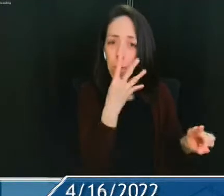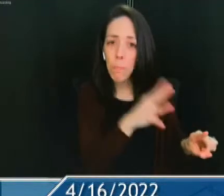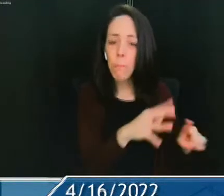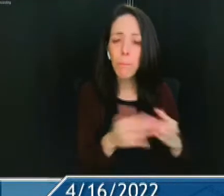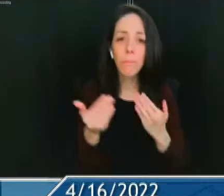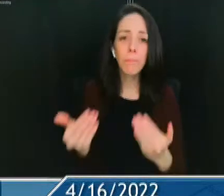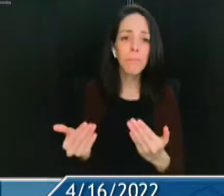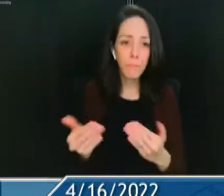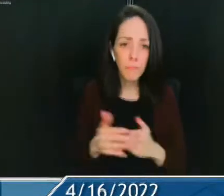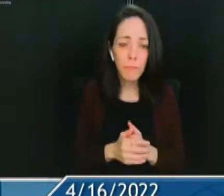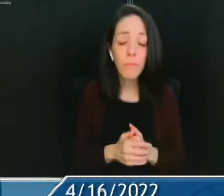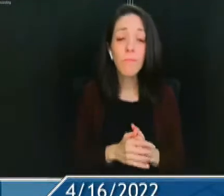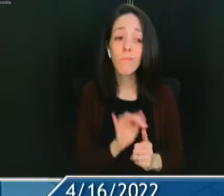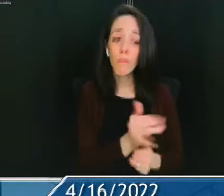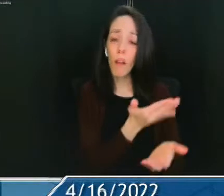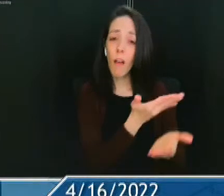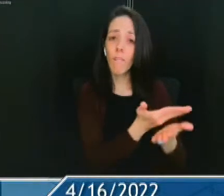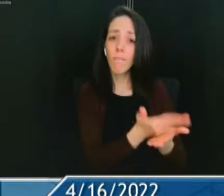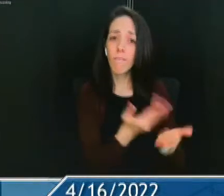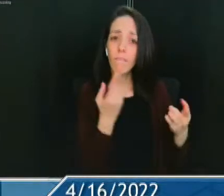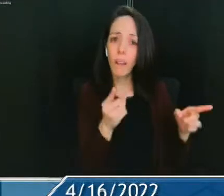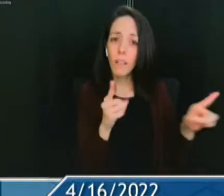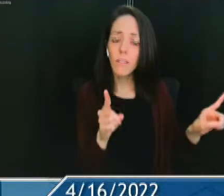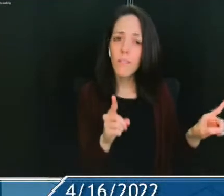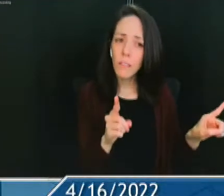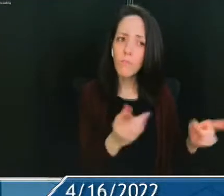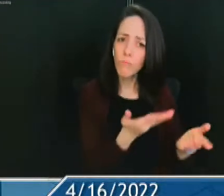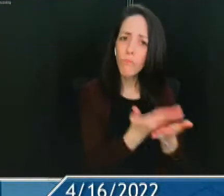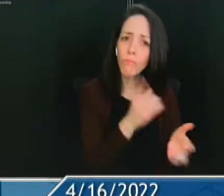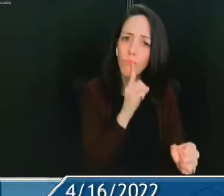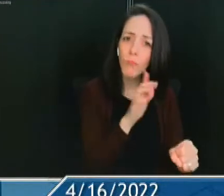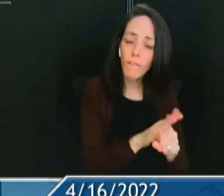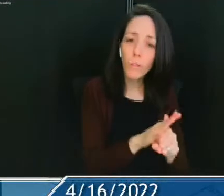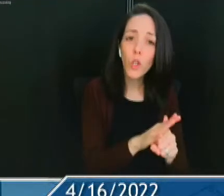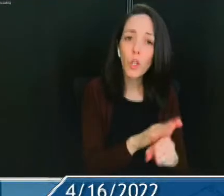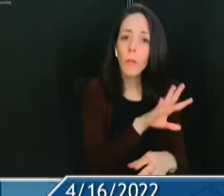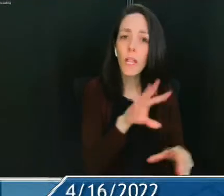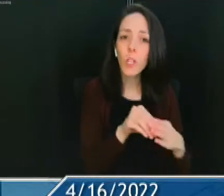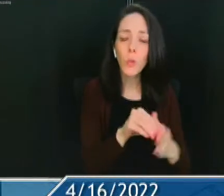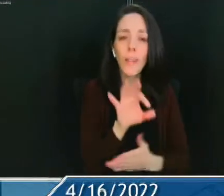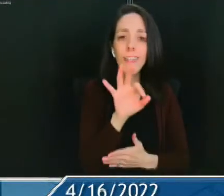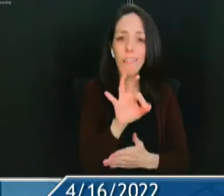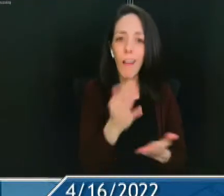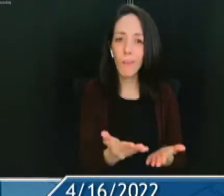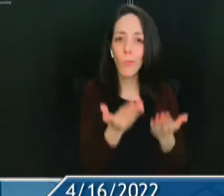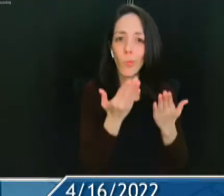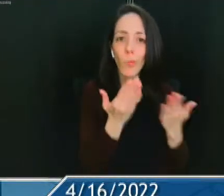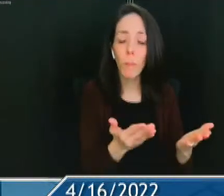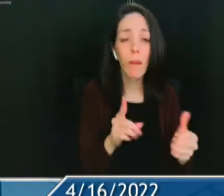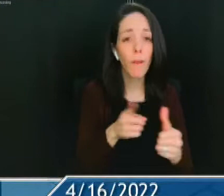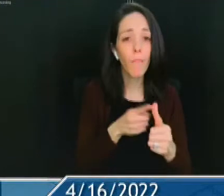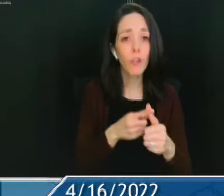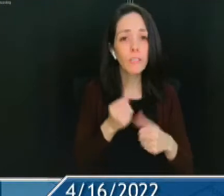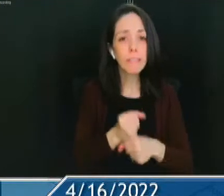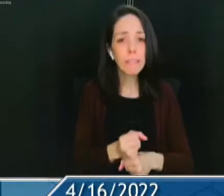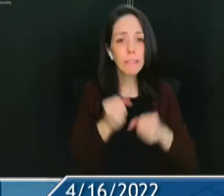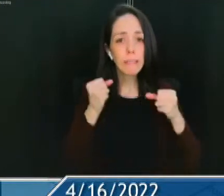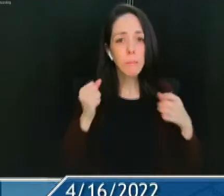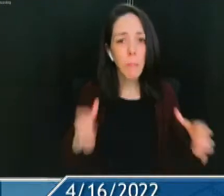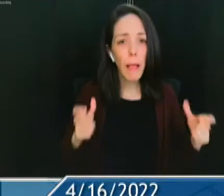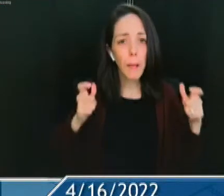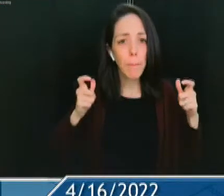Dr. Greg Townley of Portland State, who concludes with 9 recommendations, the first of which is expand Portland Street Response. I